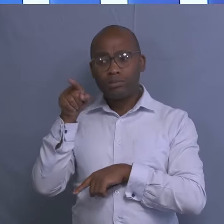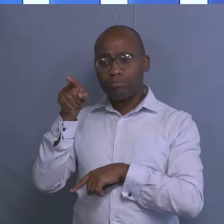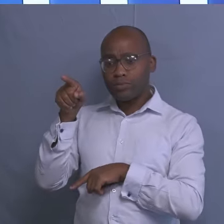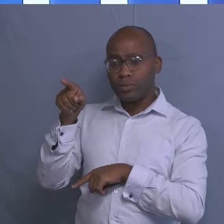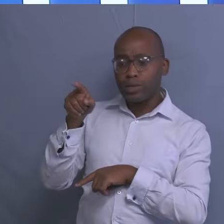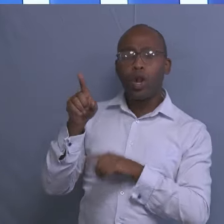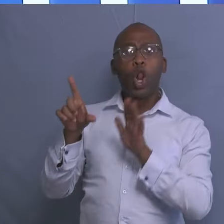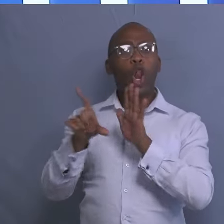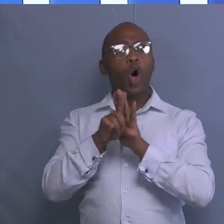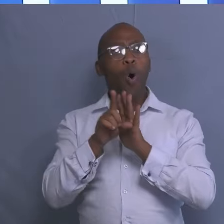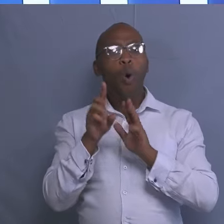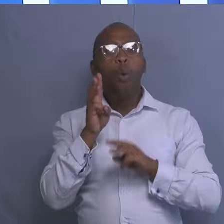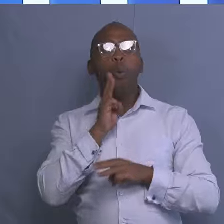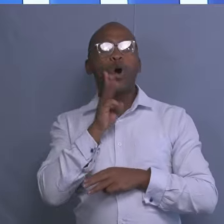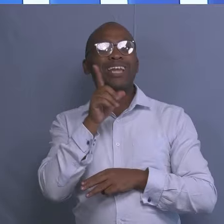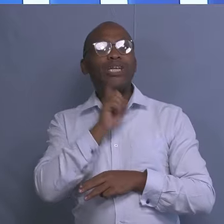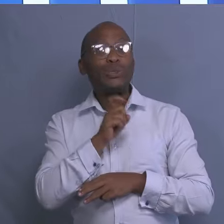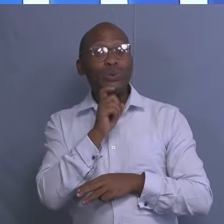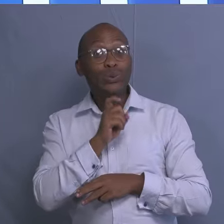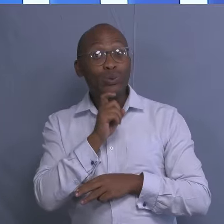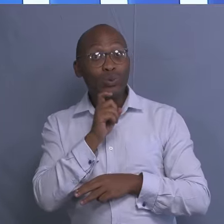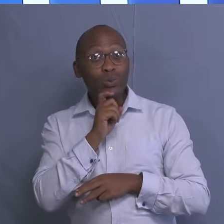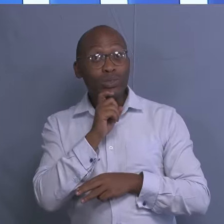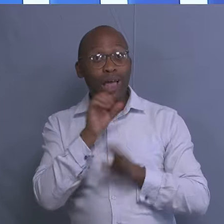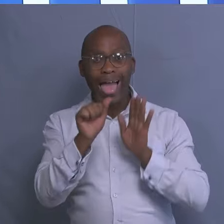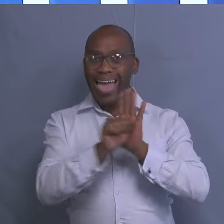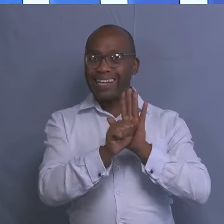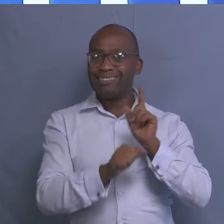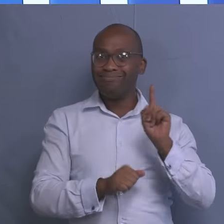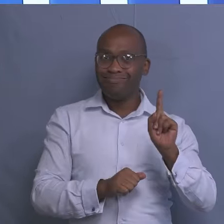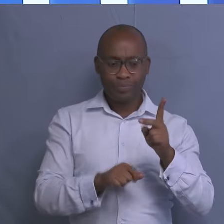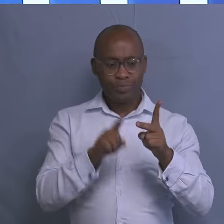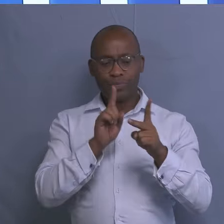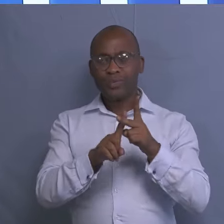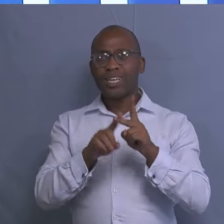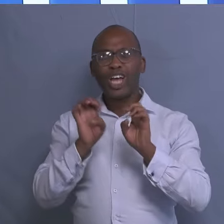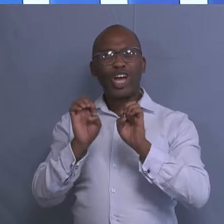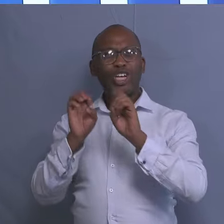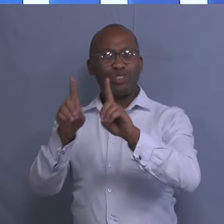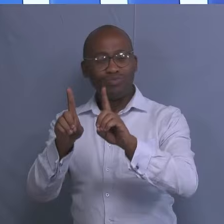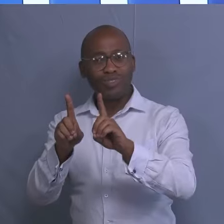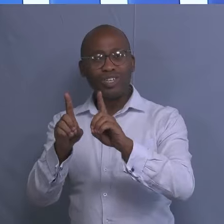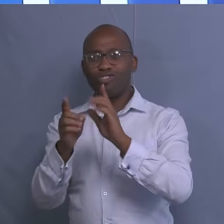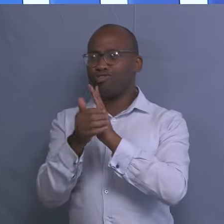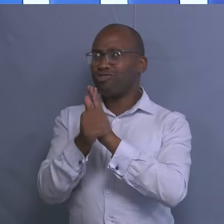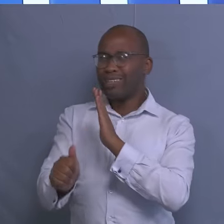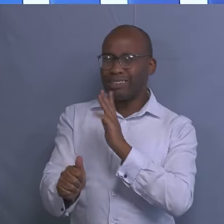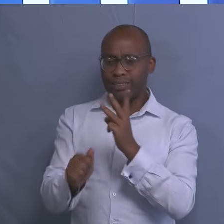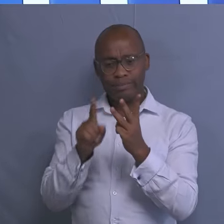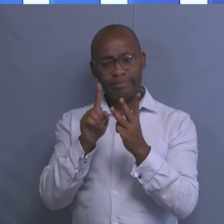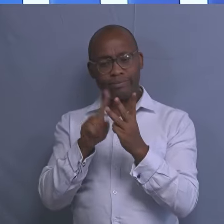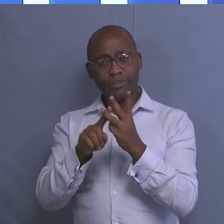human capital and education. Now, lastly, you consider the